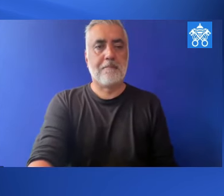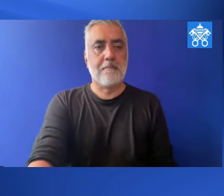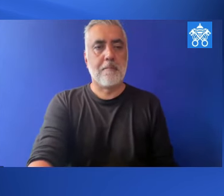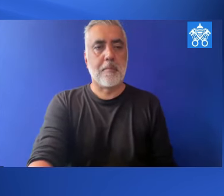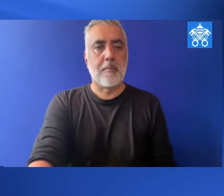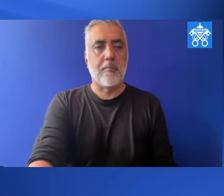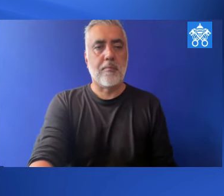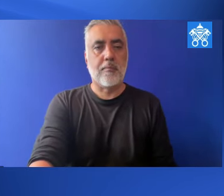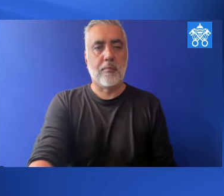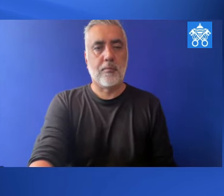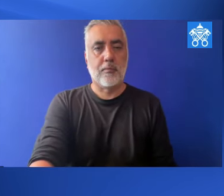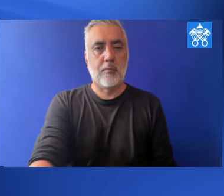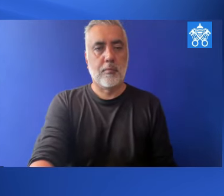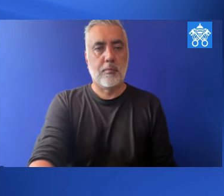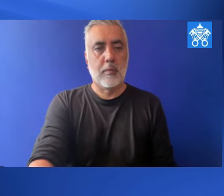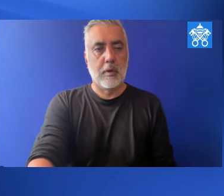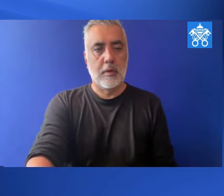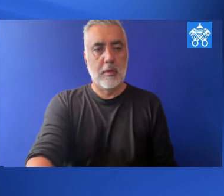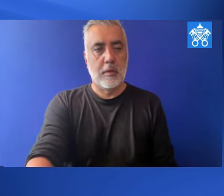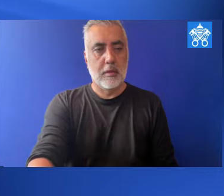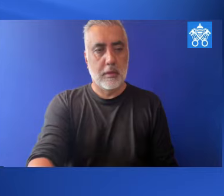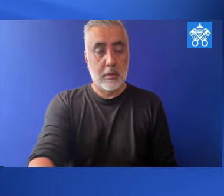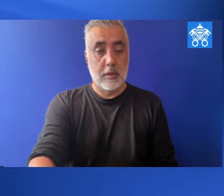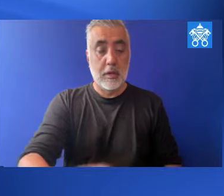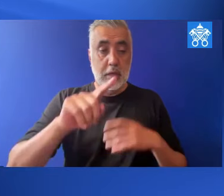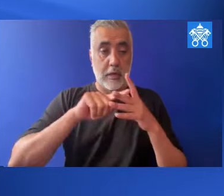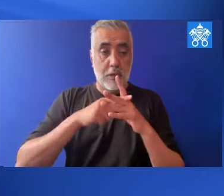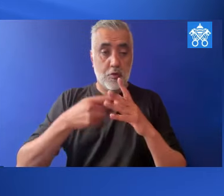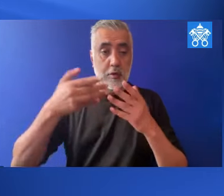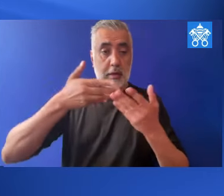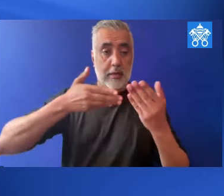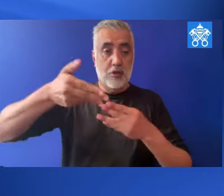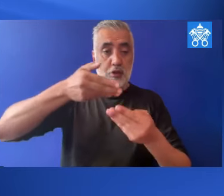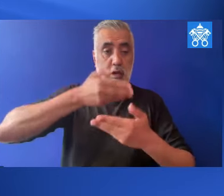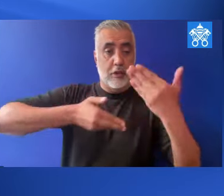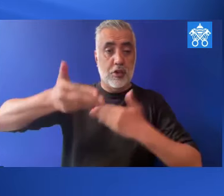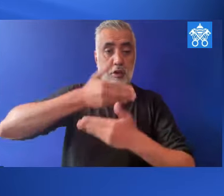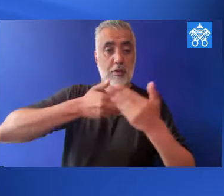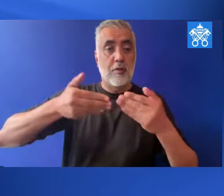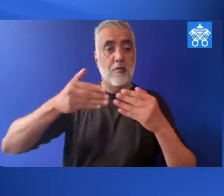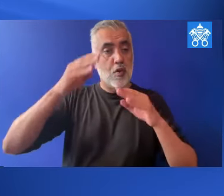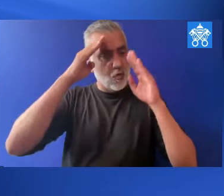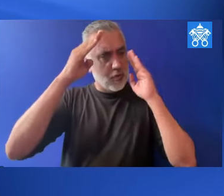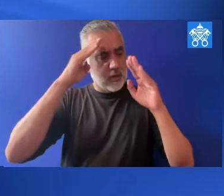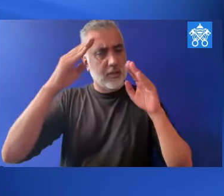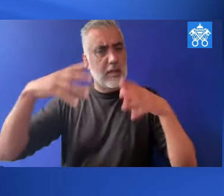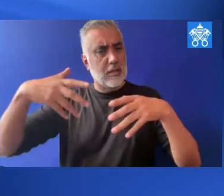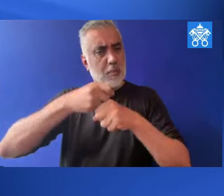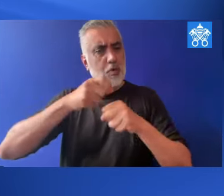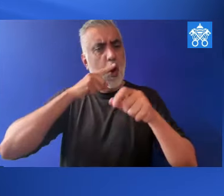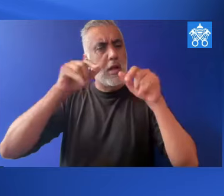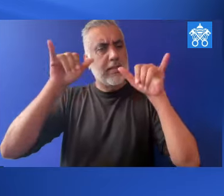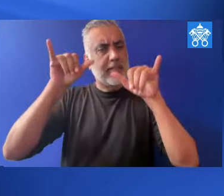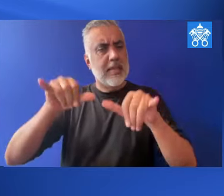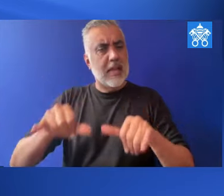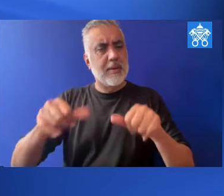The initial exchange of greetings and the summary are essentially the same in each language,